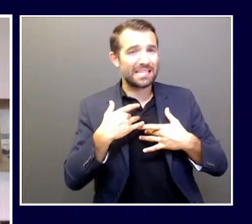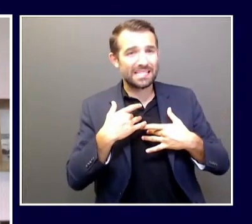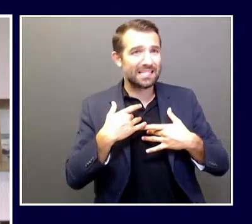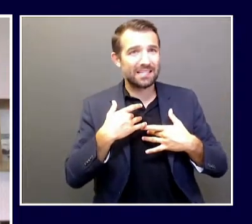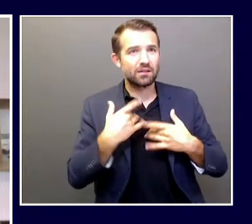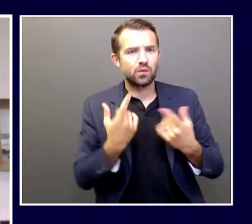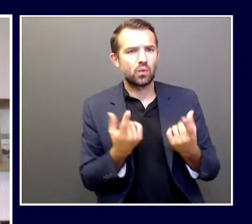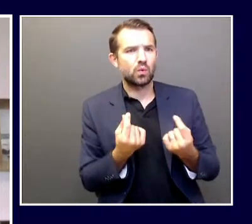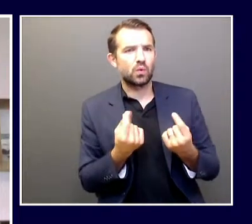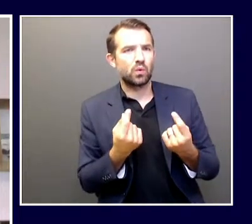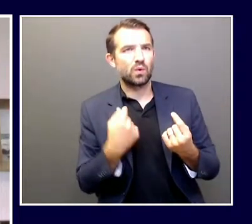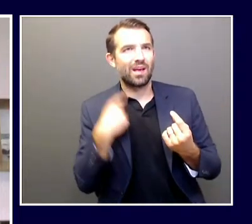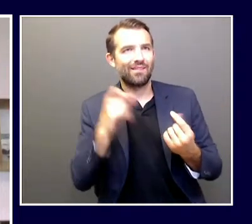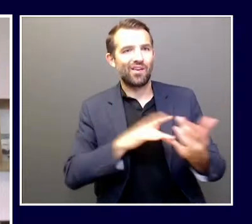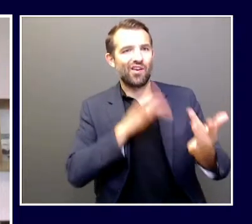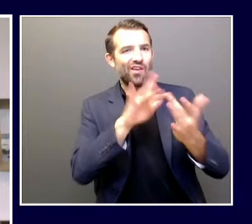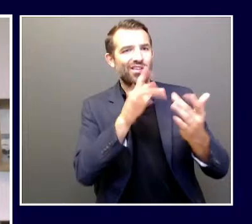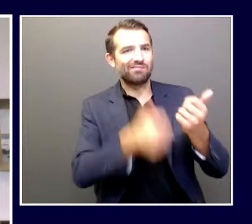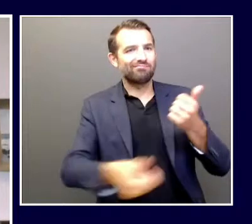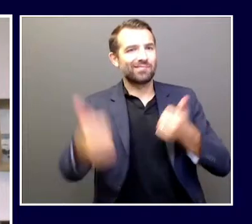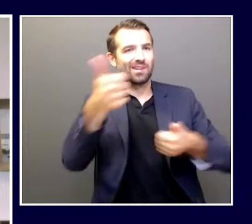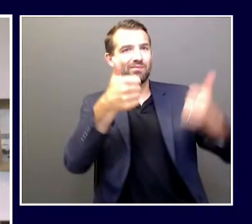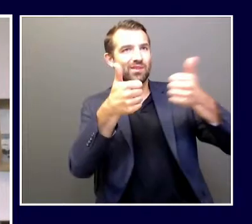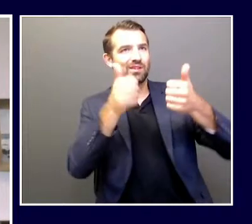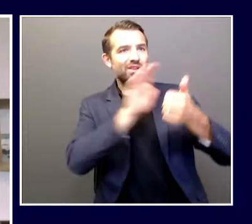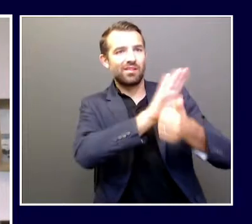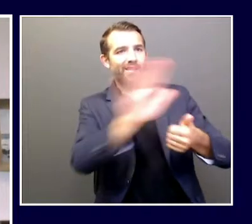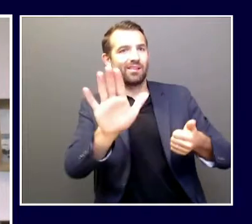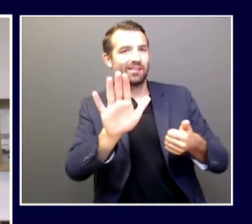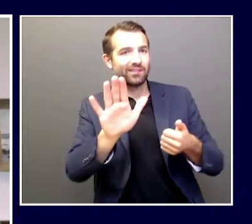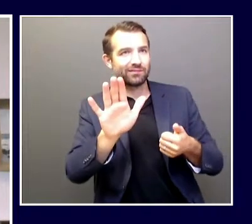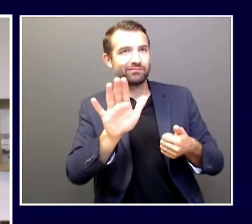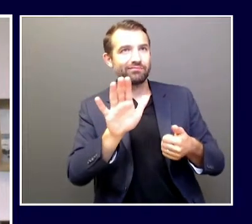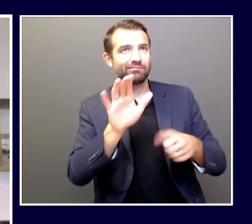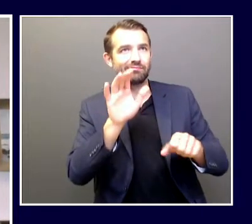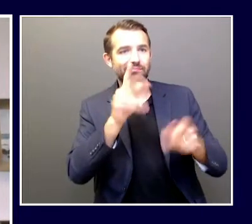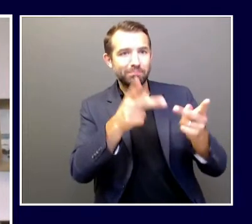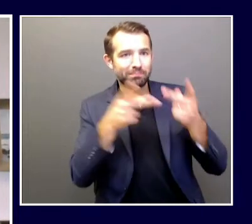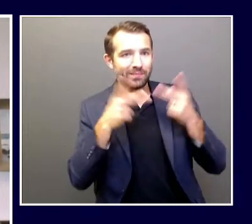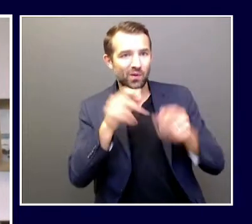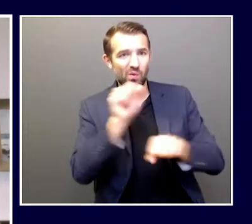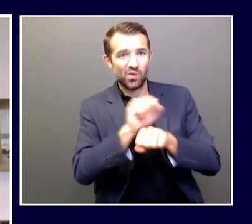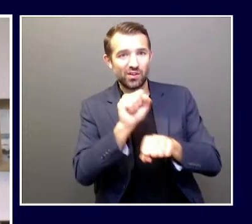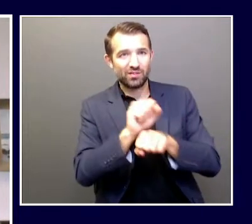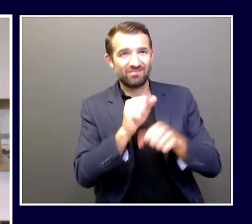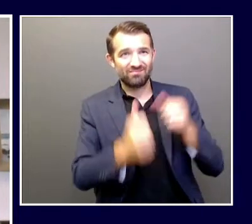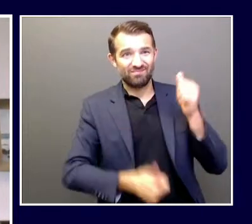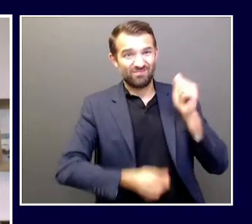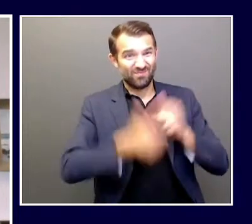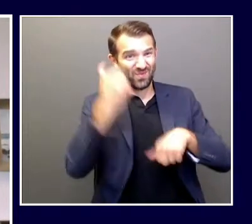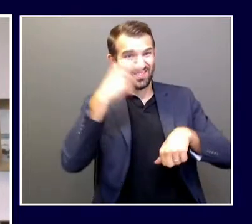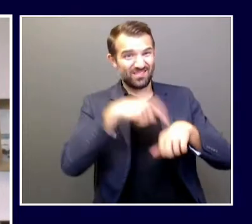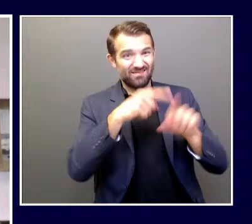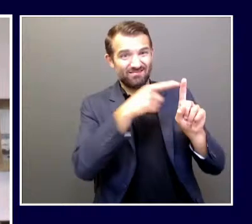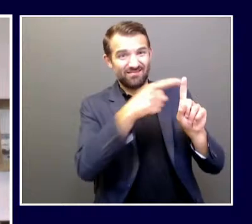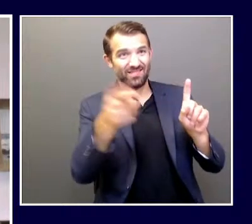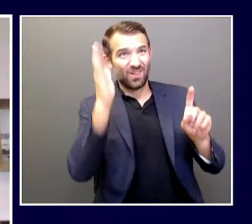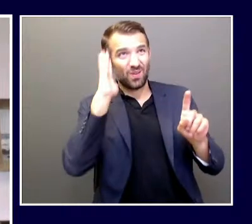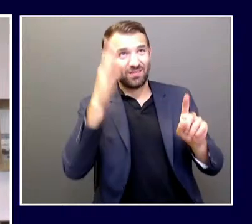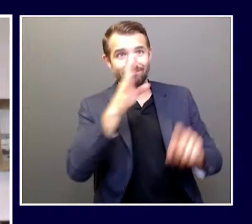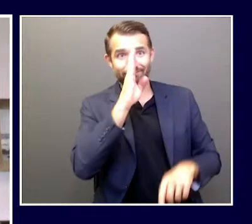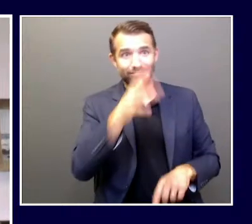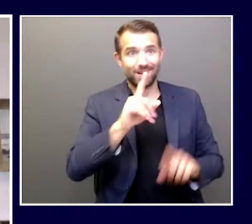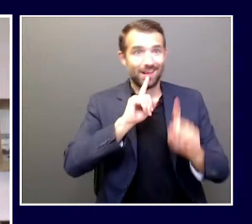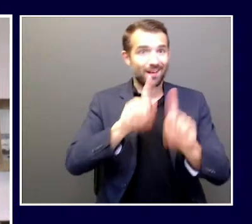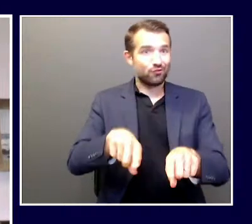certainly the case that there is an open, earnest, and honest answer to any question that's out there. That, to me, is the